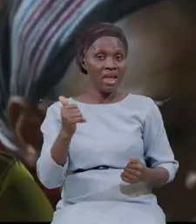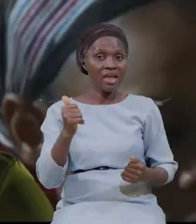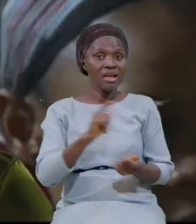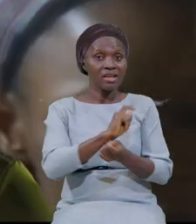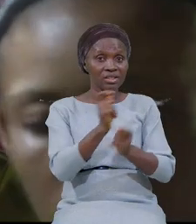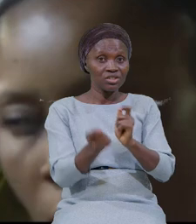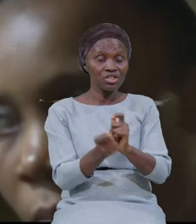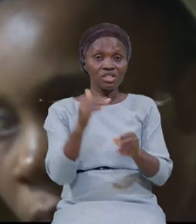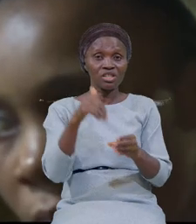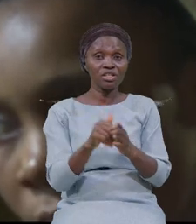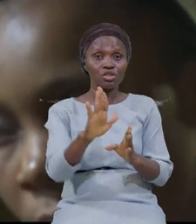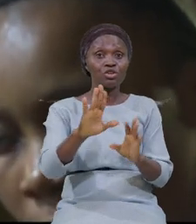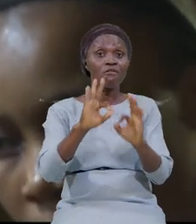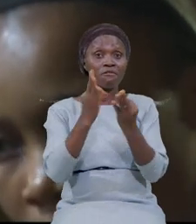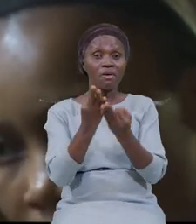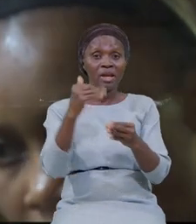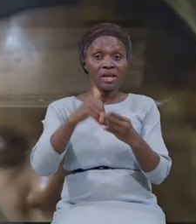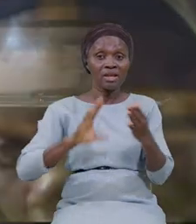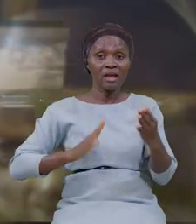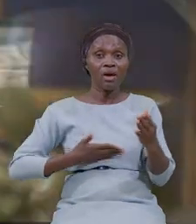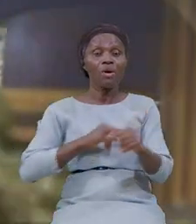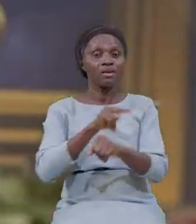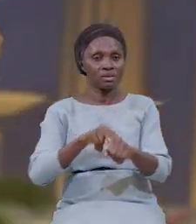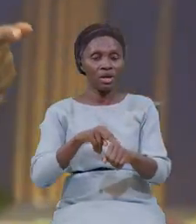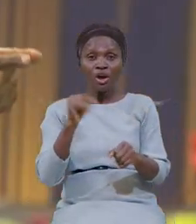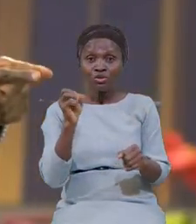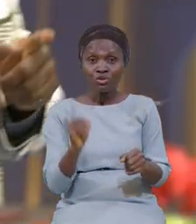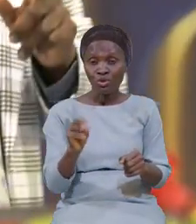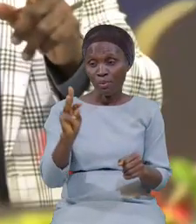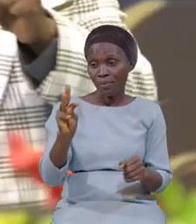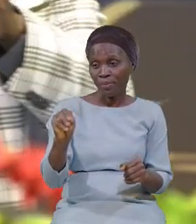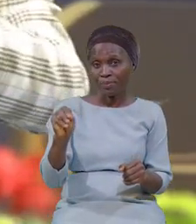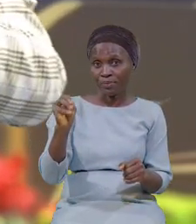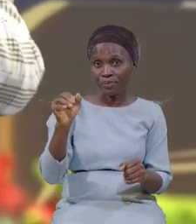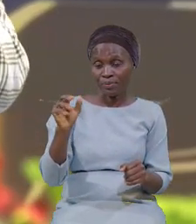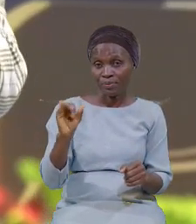our nation. And so, Miriam, as a sister,